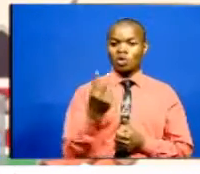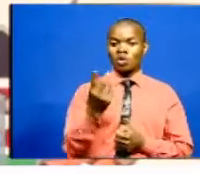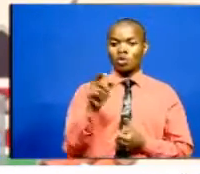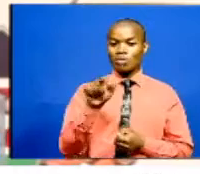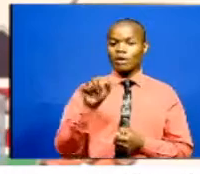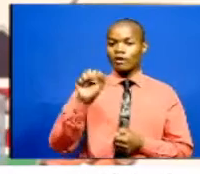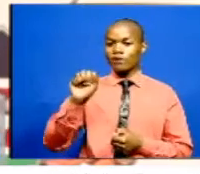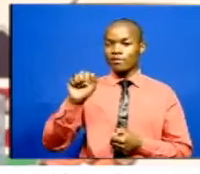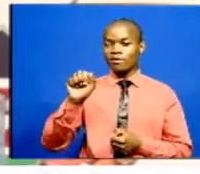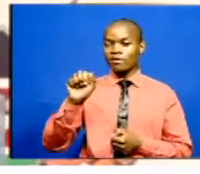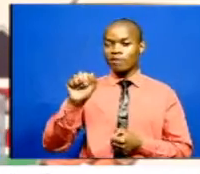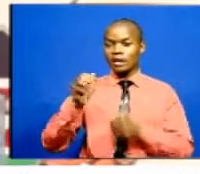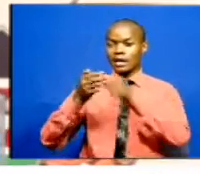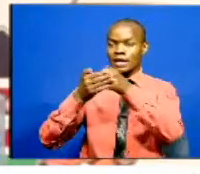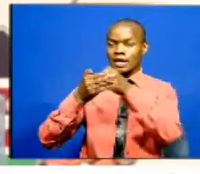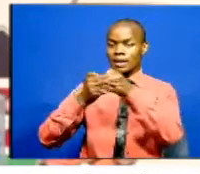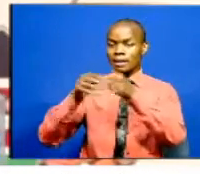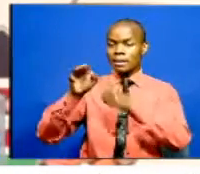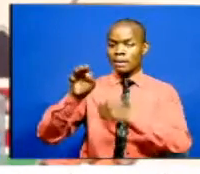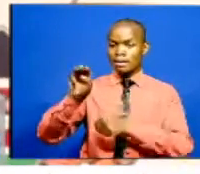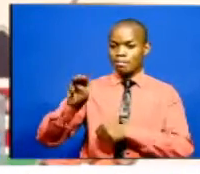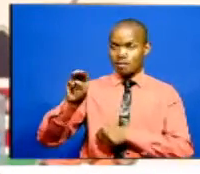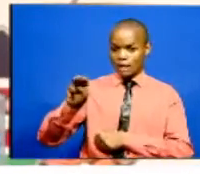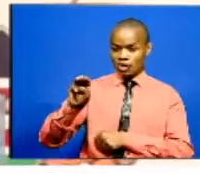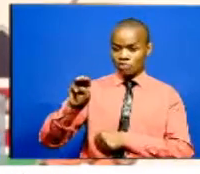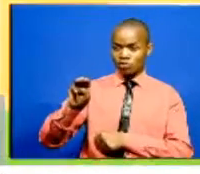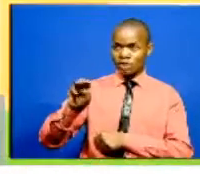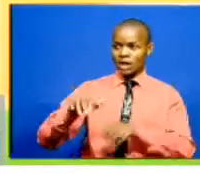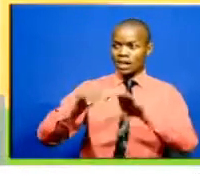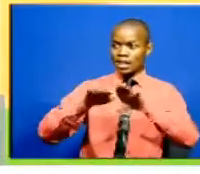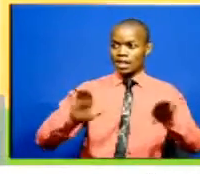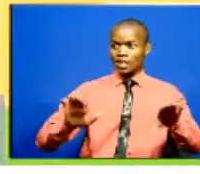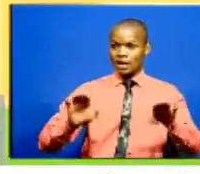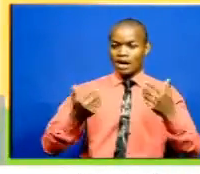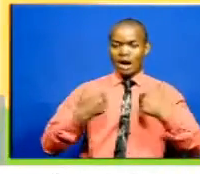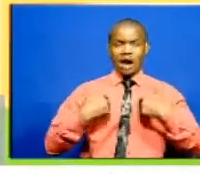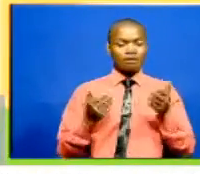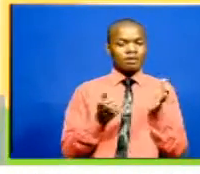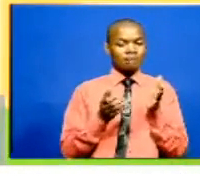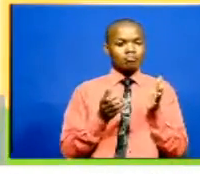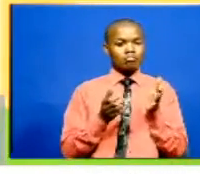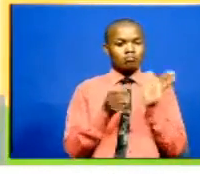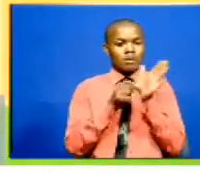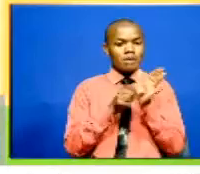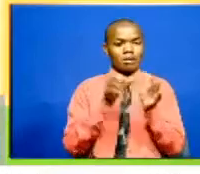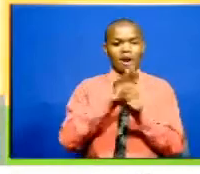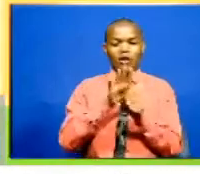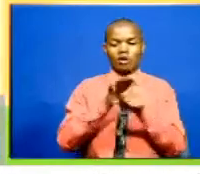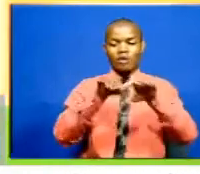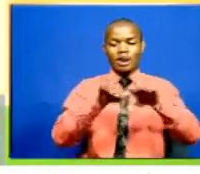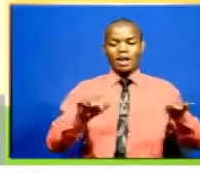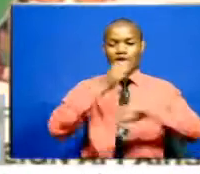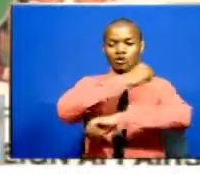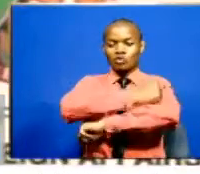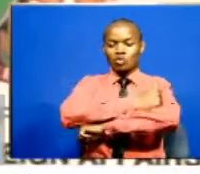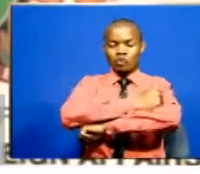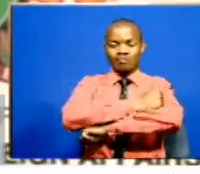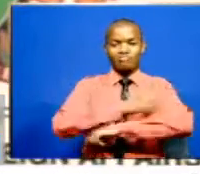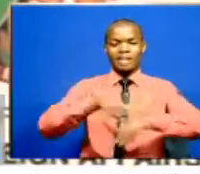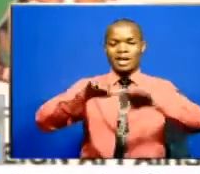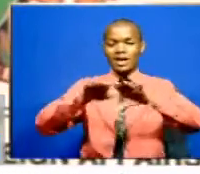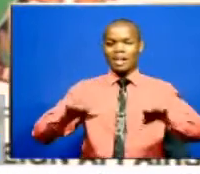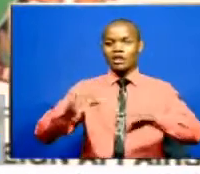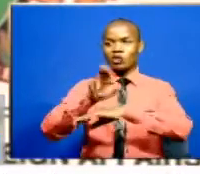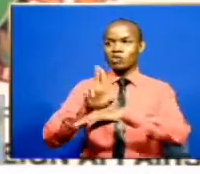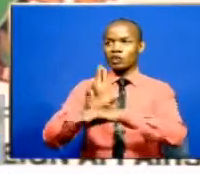2.59 million hectares under KFS, you will see that there's been a lot of pressure for land for schools, land for this, land for that. What we